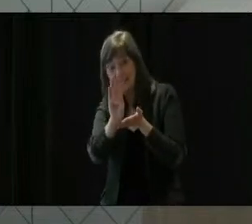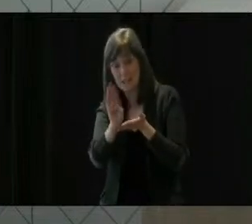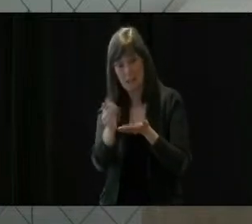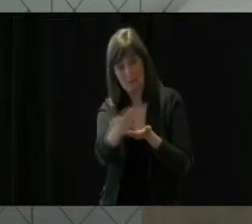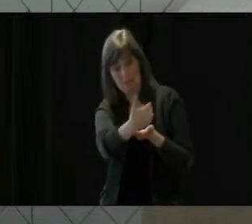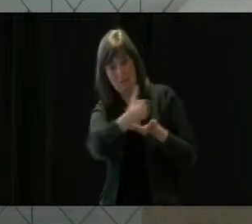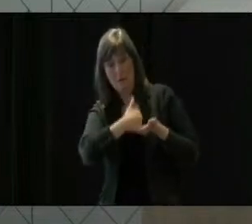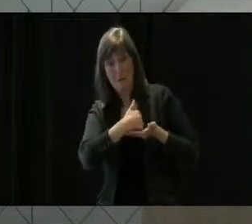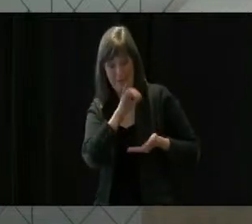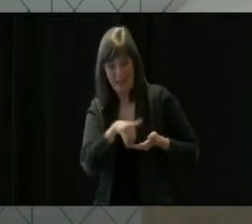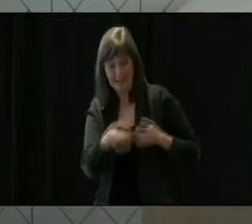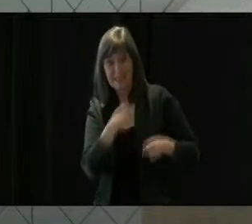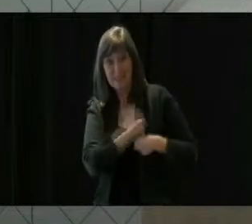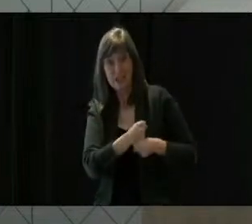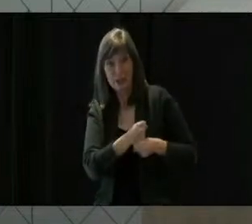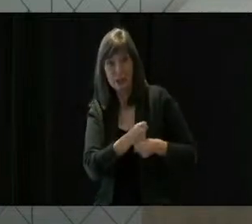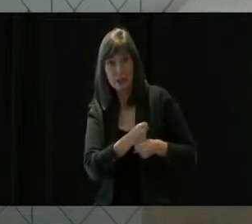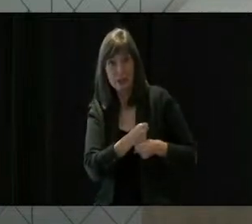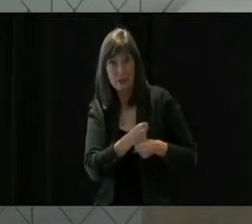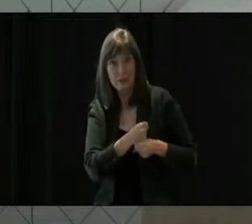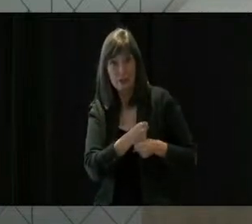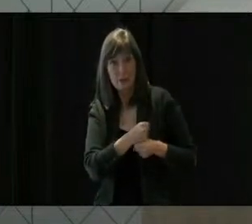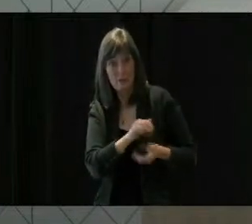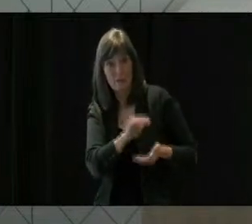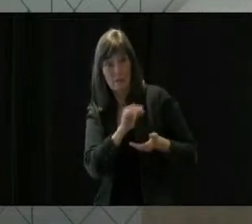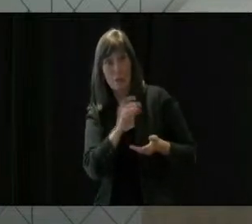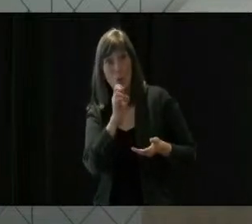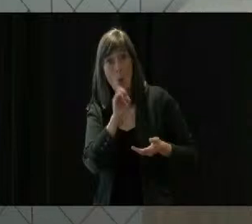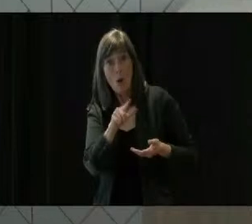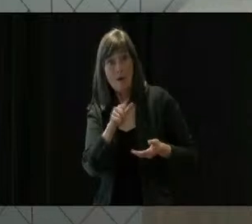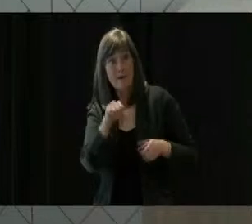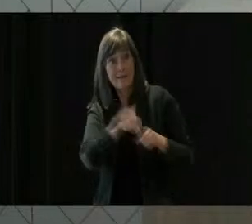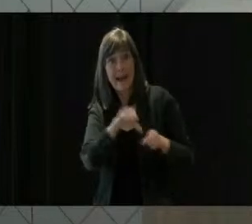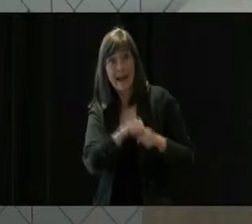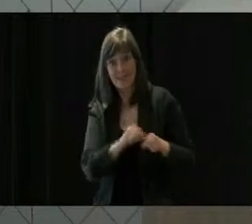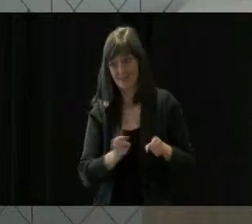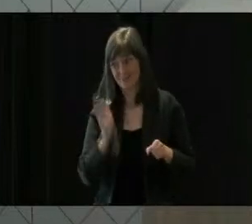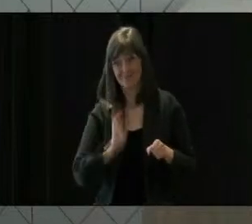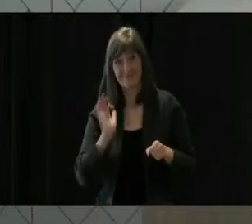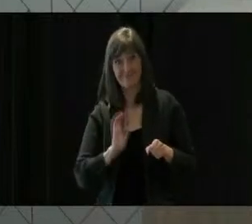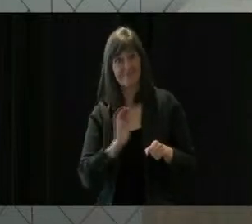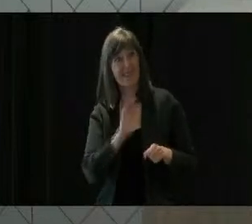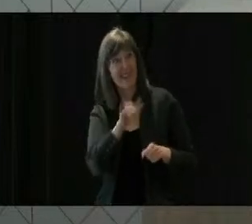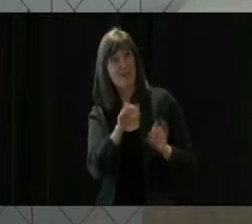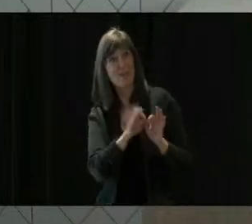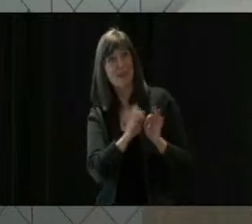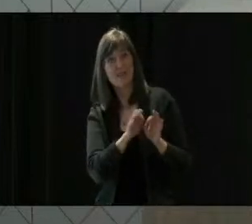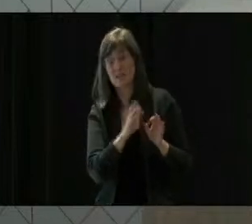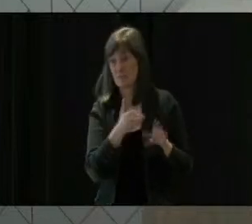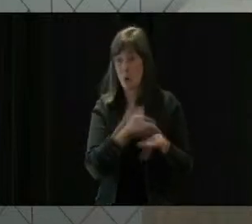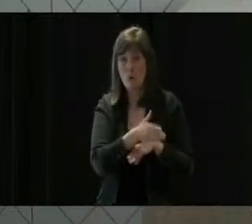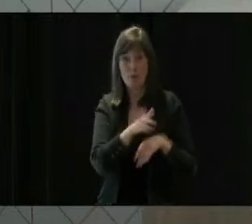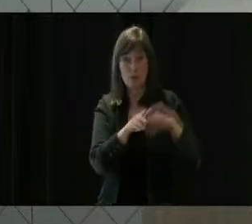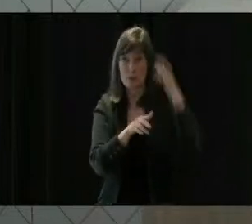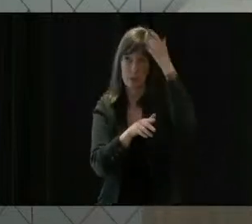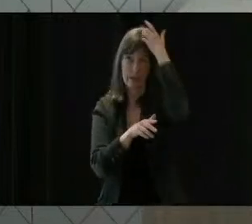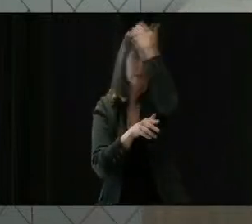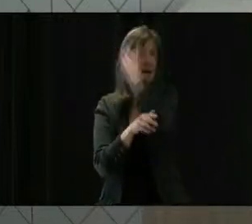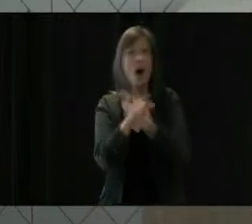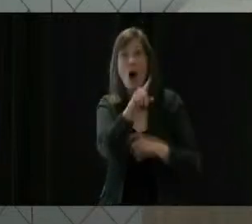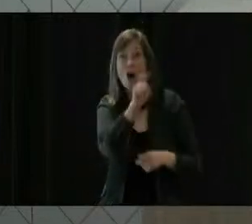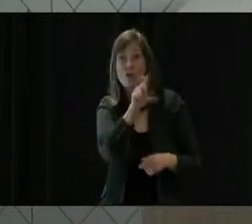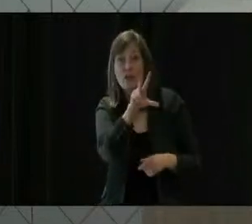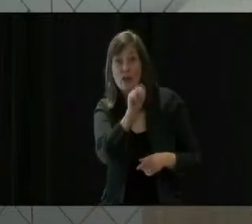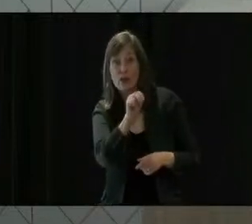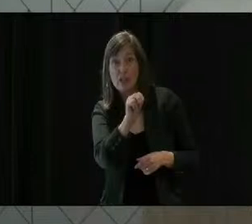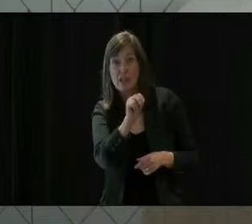provincial coffers from oil and gas royalties when, the price was up in the 130s or so